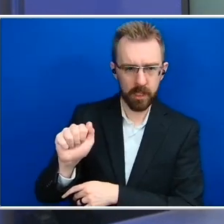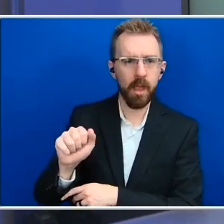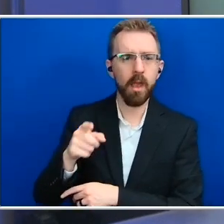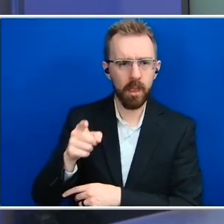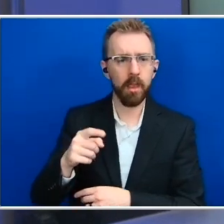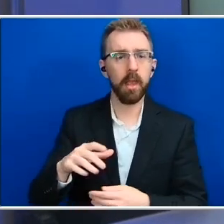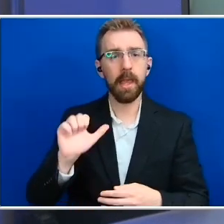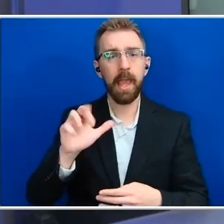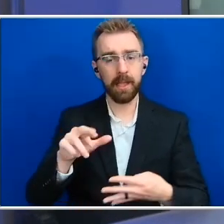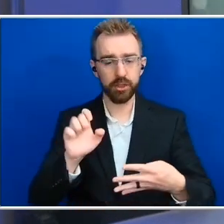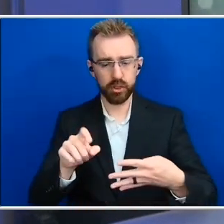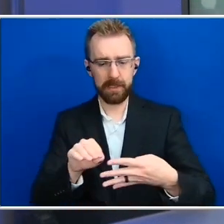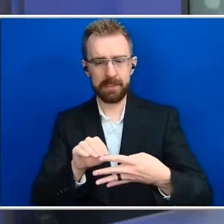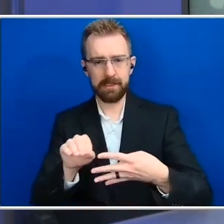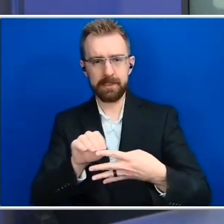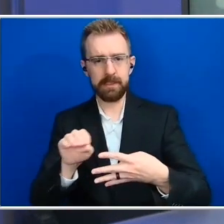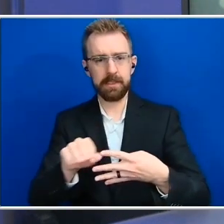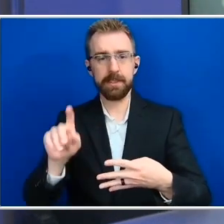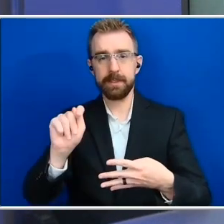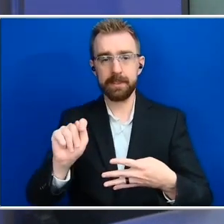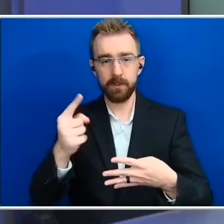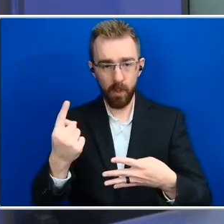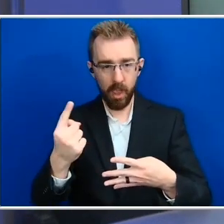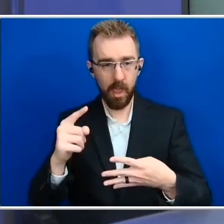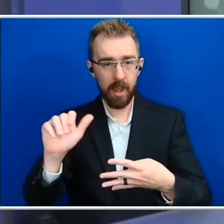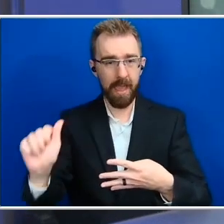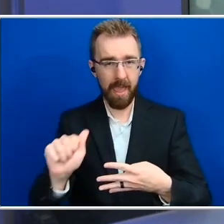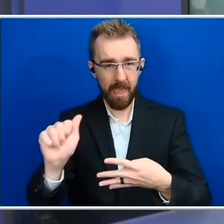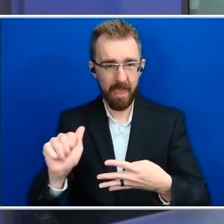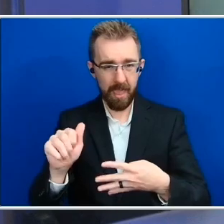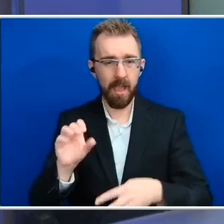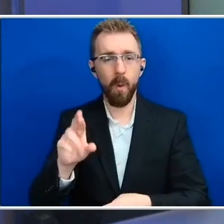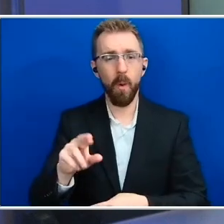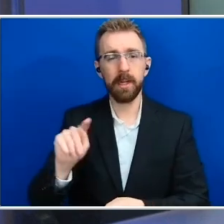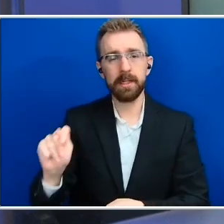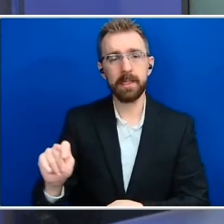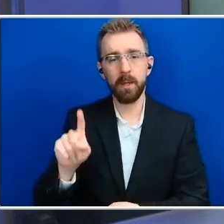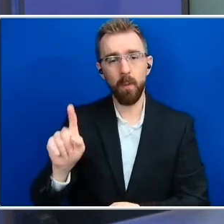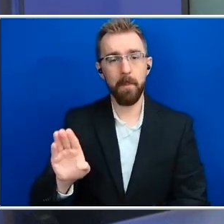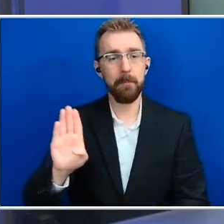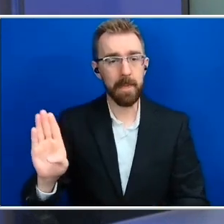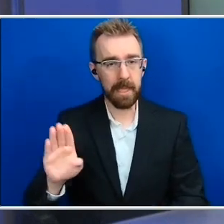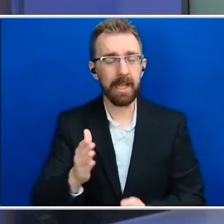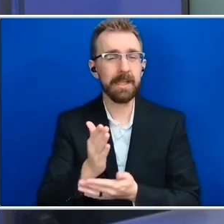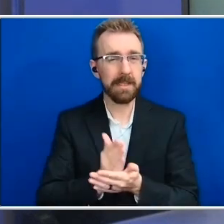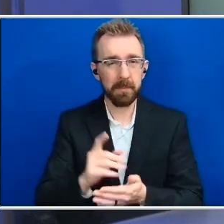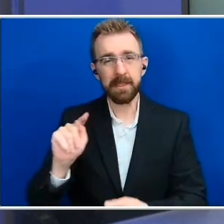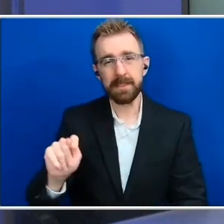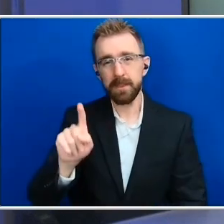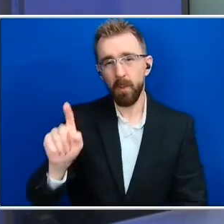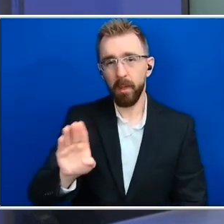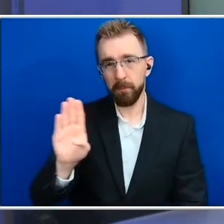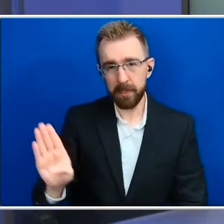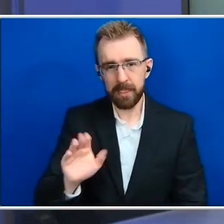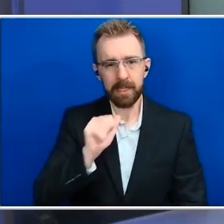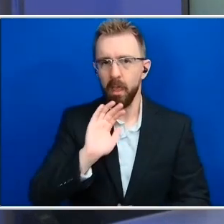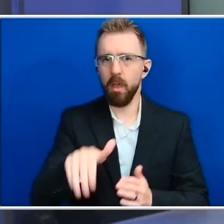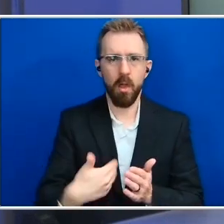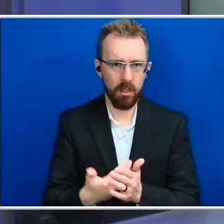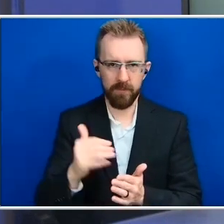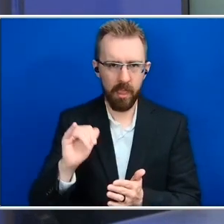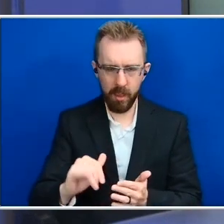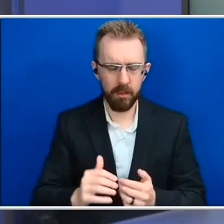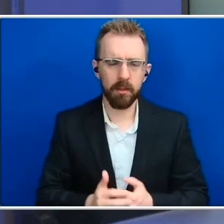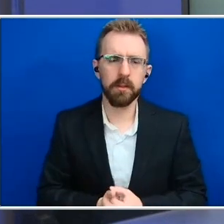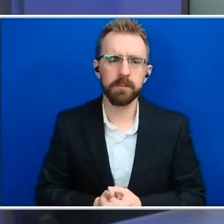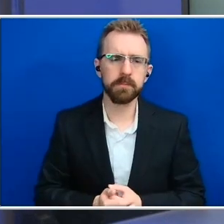call T1A or T1B, and some of the T1B, not all T1B. And because as